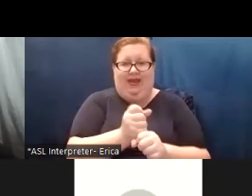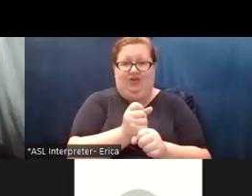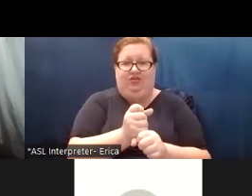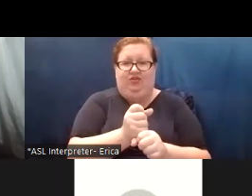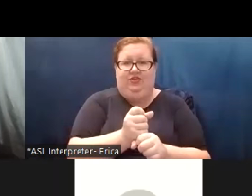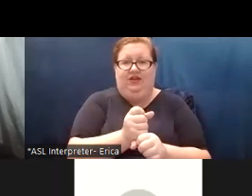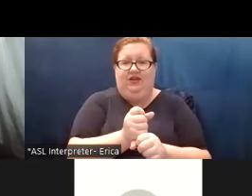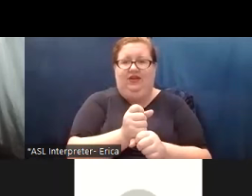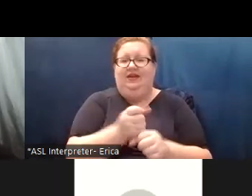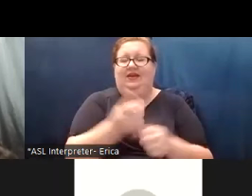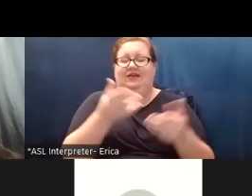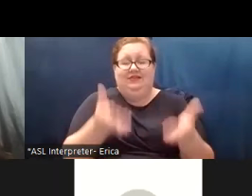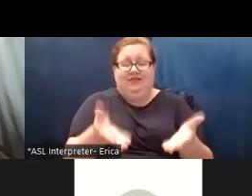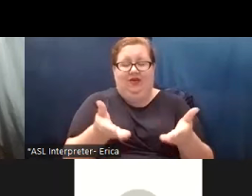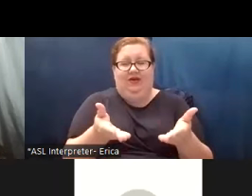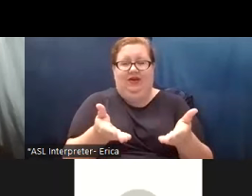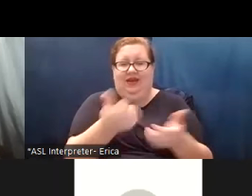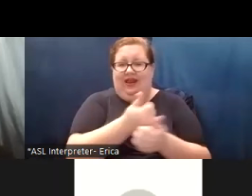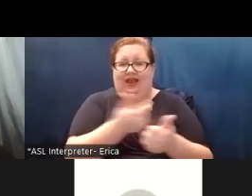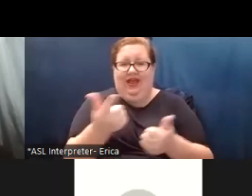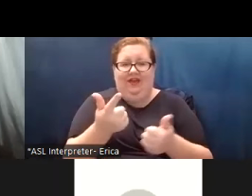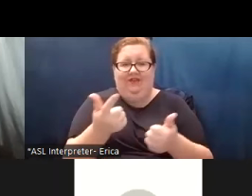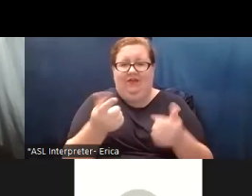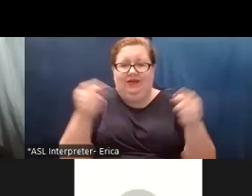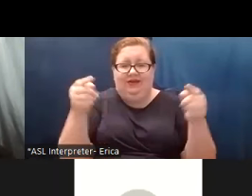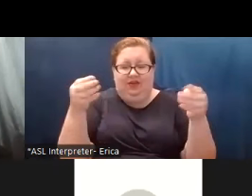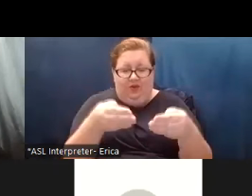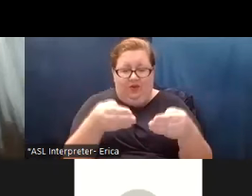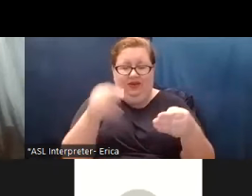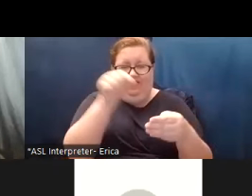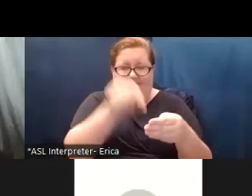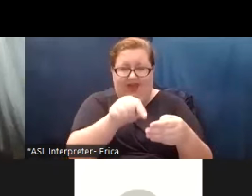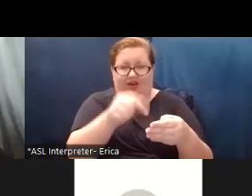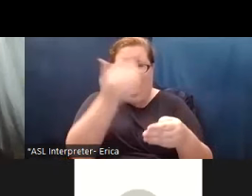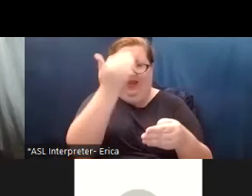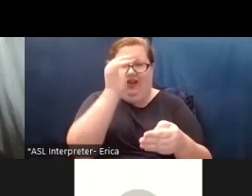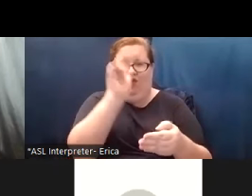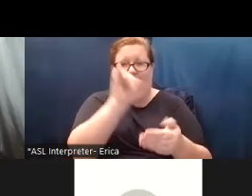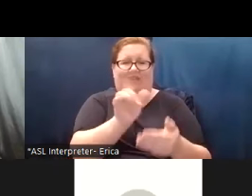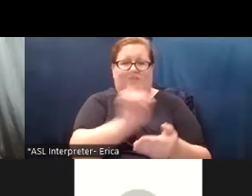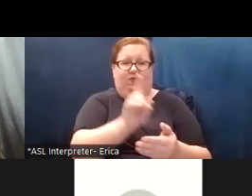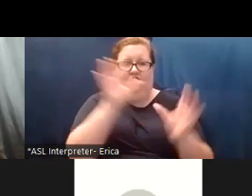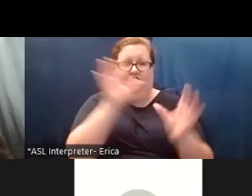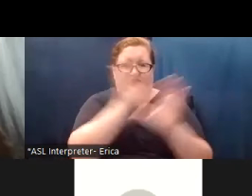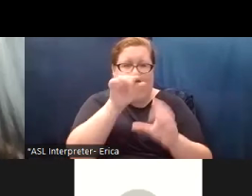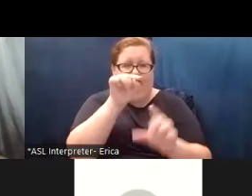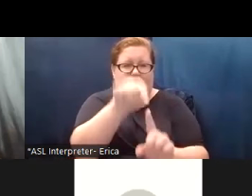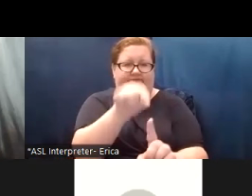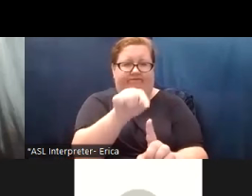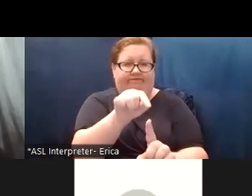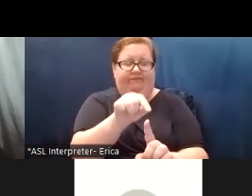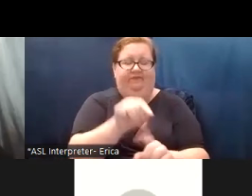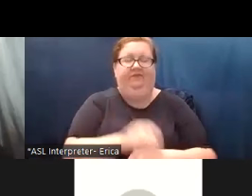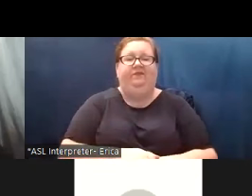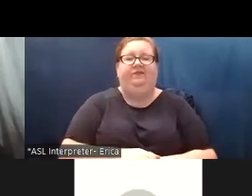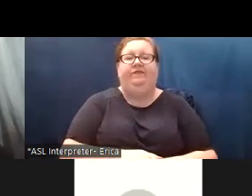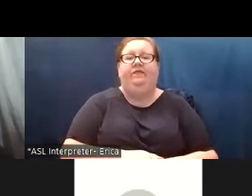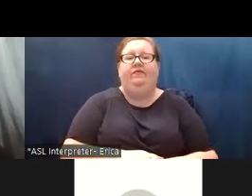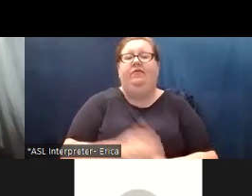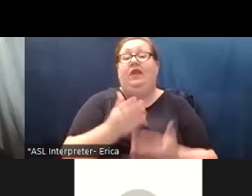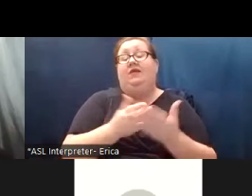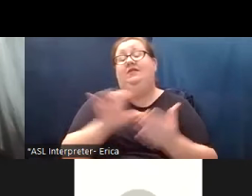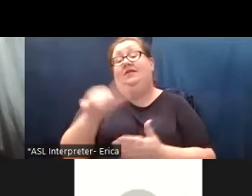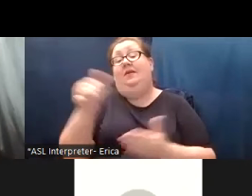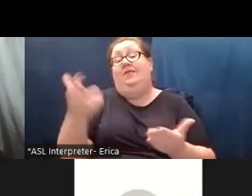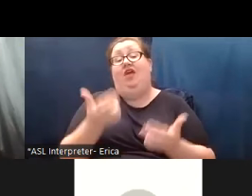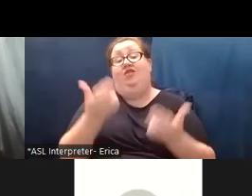on flood risk that everyone is using and everyone's going to, so people know that that's the one to be looking at. So some of the other recommendations